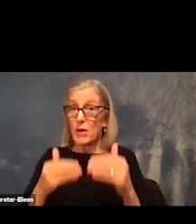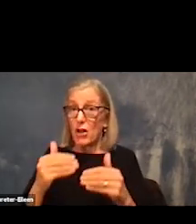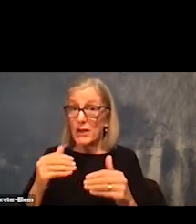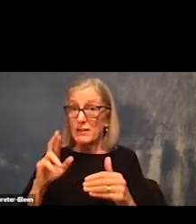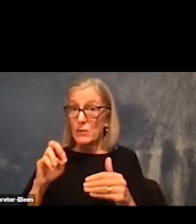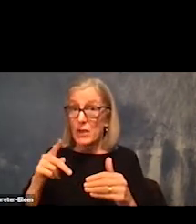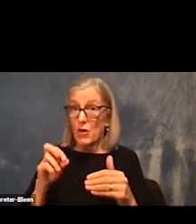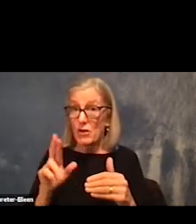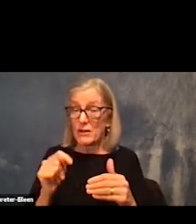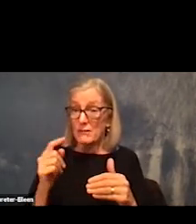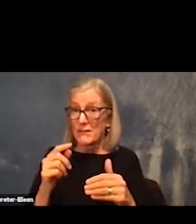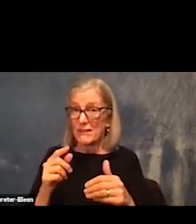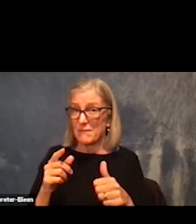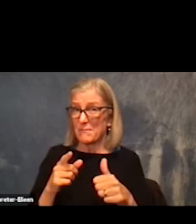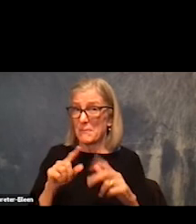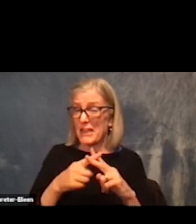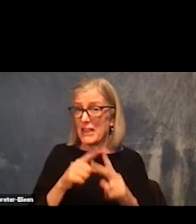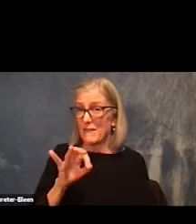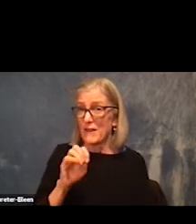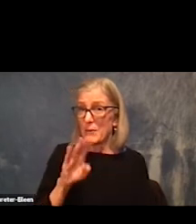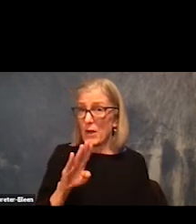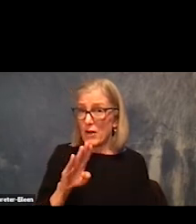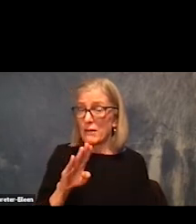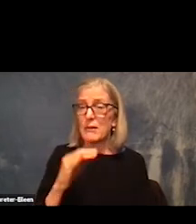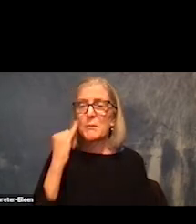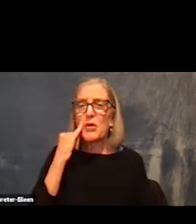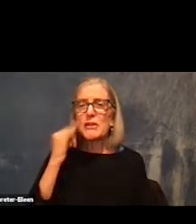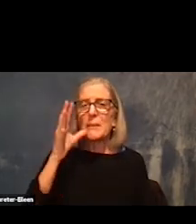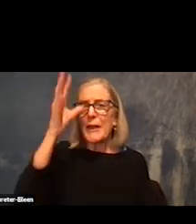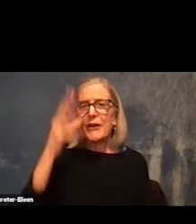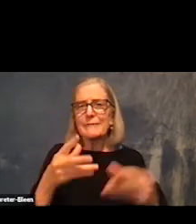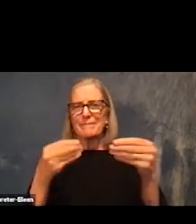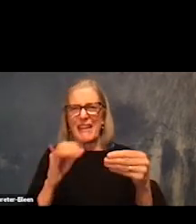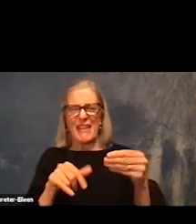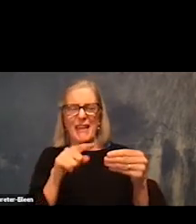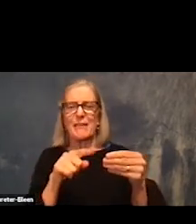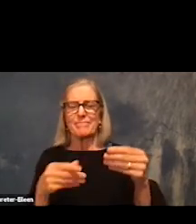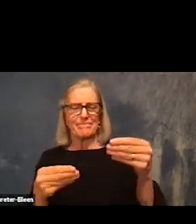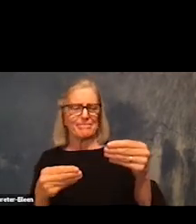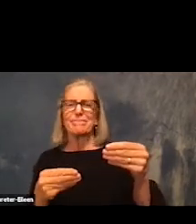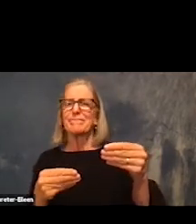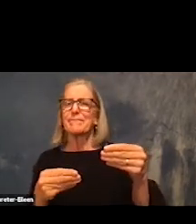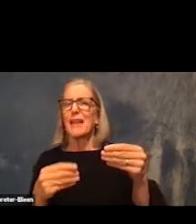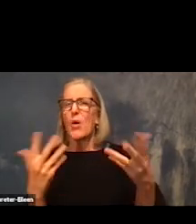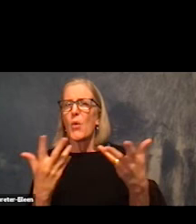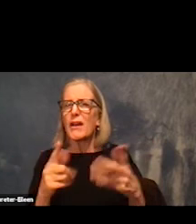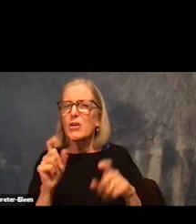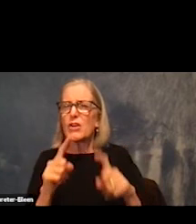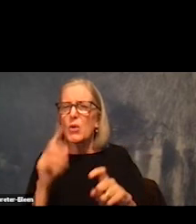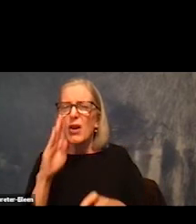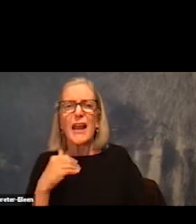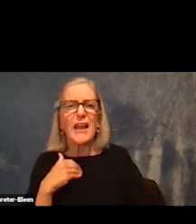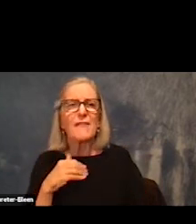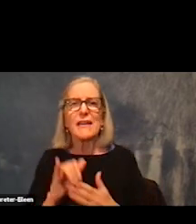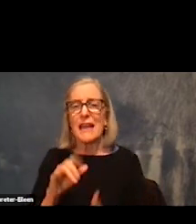promoting partnerships? What questions would his family have? This is his data for 9 weeks. So I'm